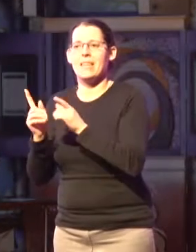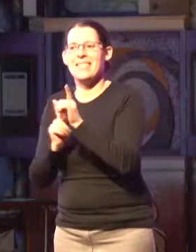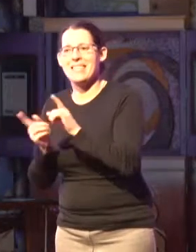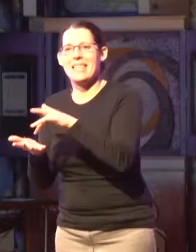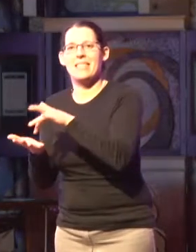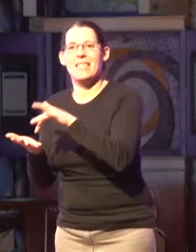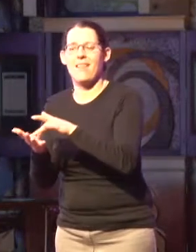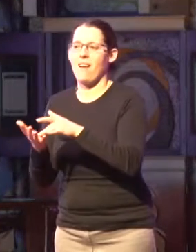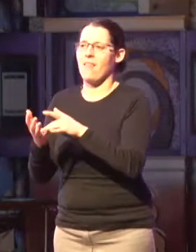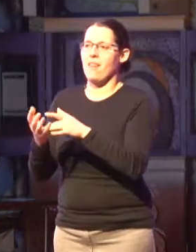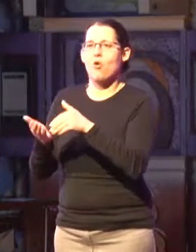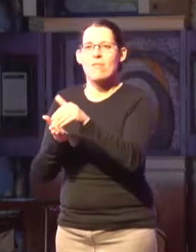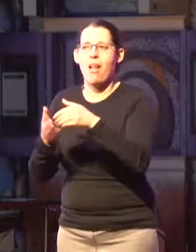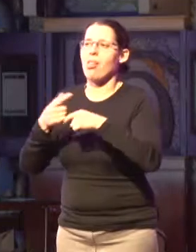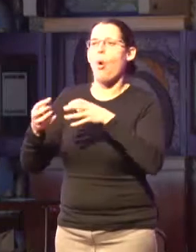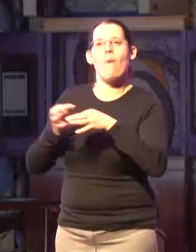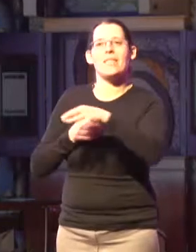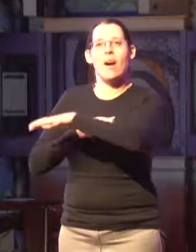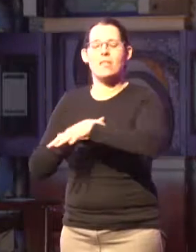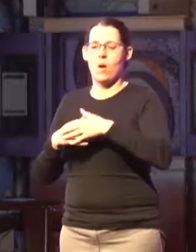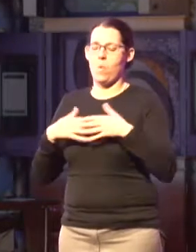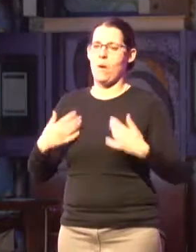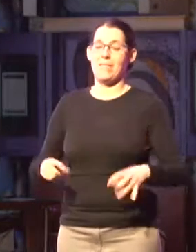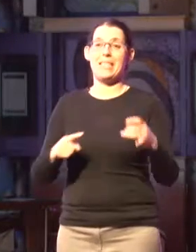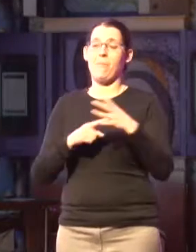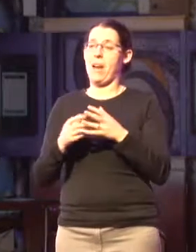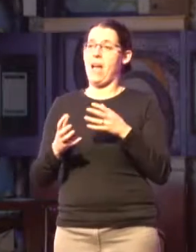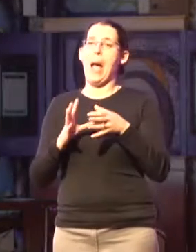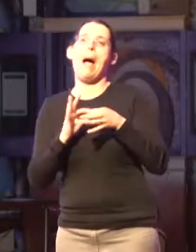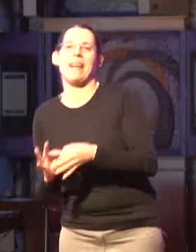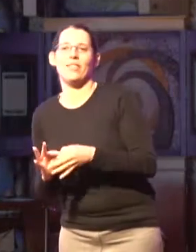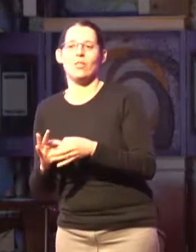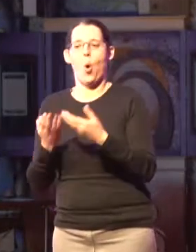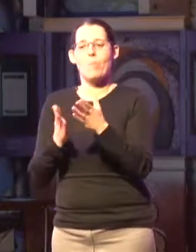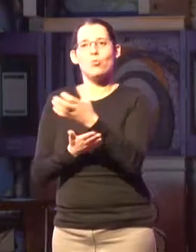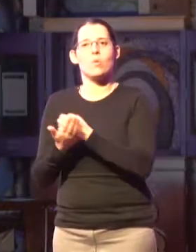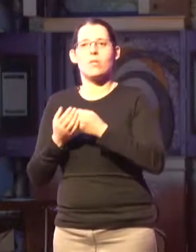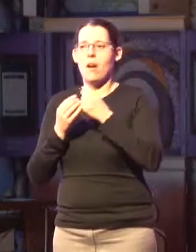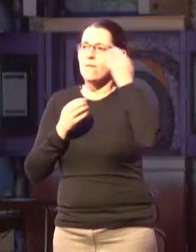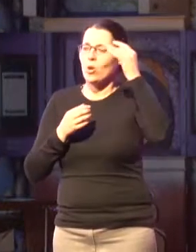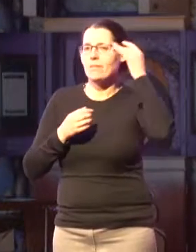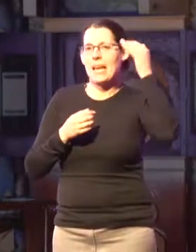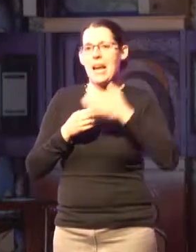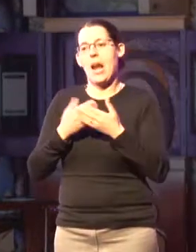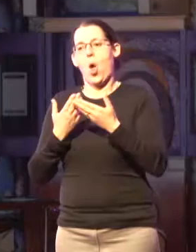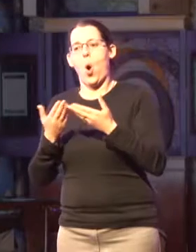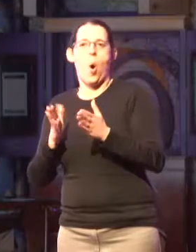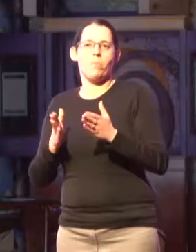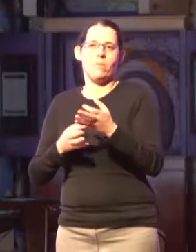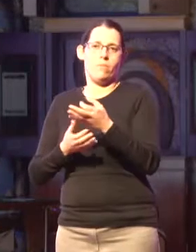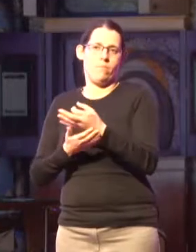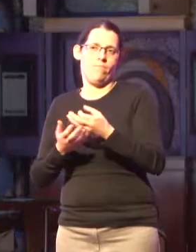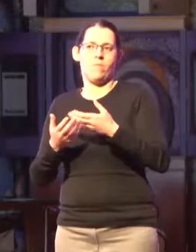This is a significant application of open source philosophy in physical space, making closed resources open